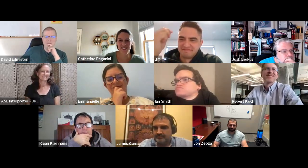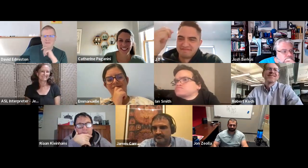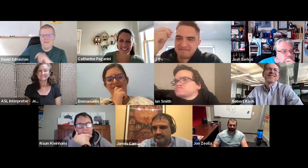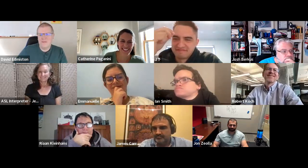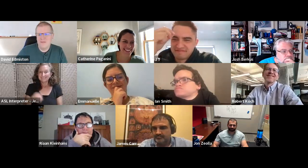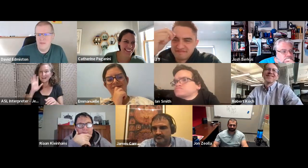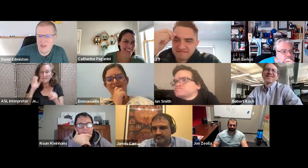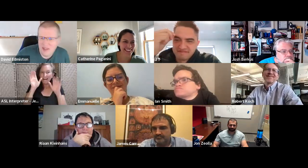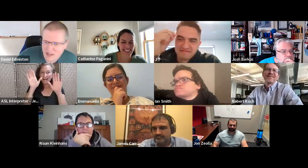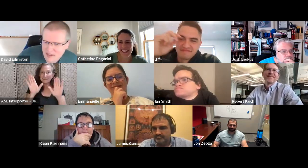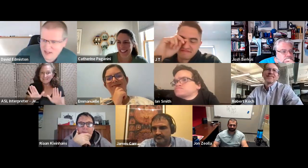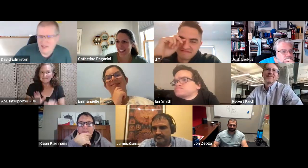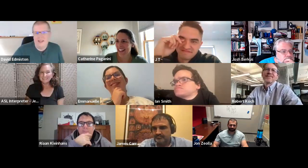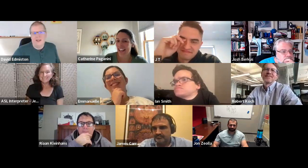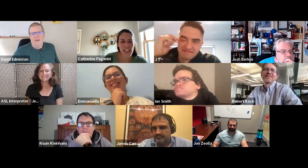be awesome.